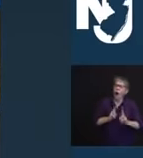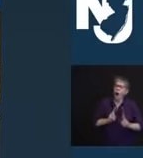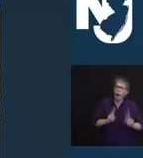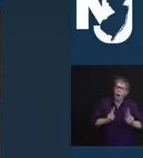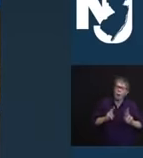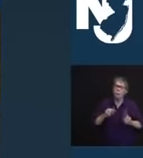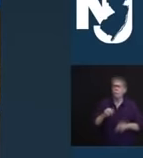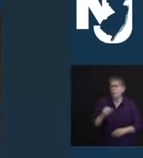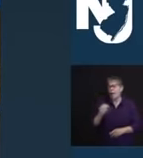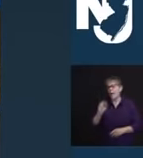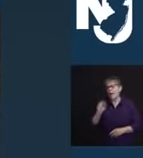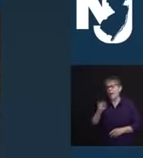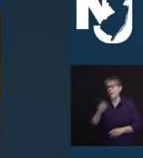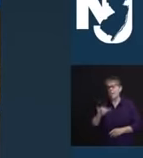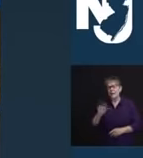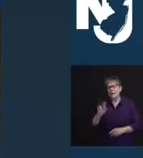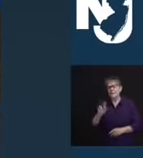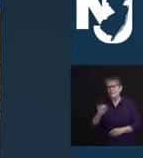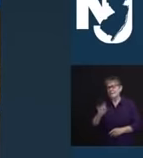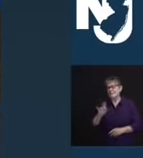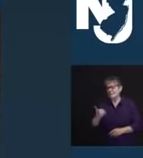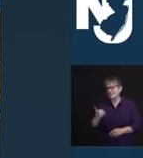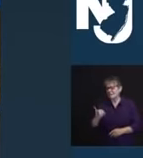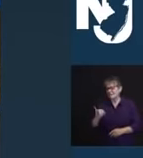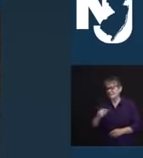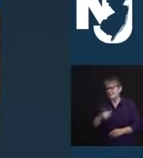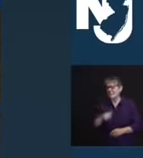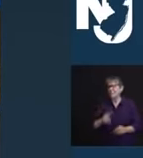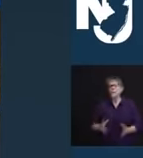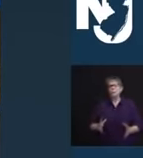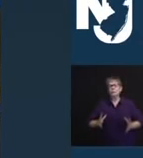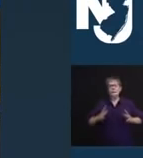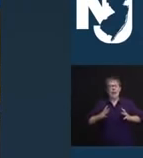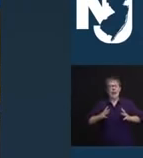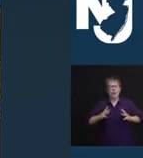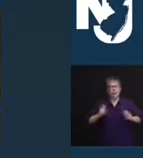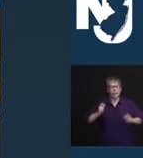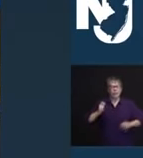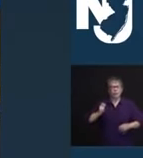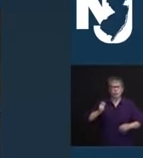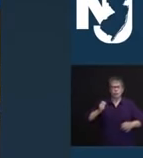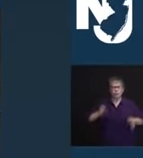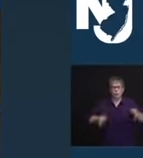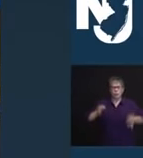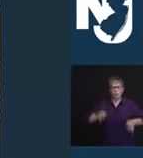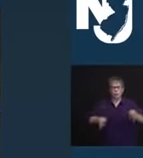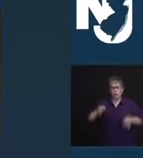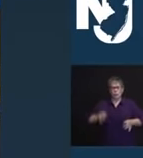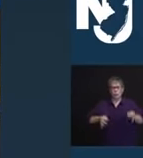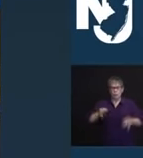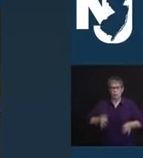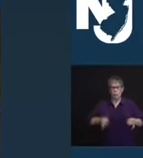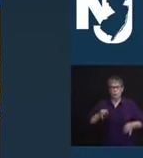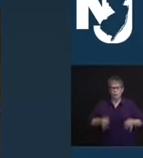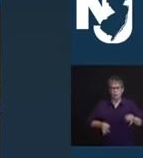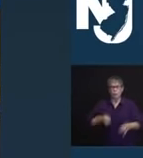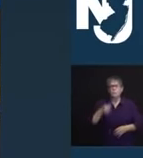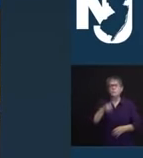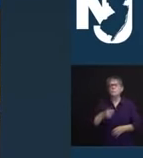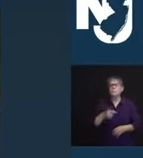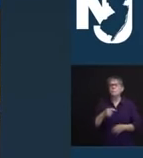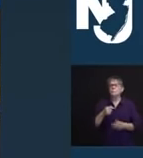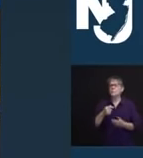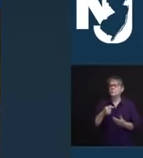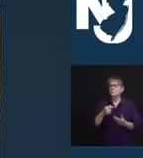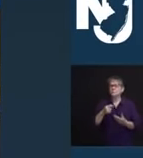New Jersey Workers' Compensation Court Judge Anthony Minetti. He's there on the left. Judge Minetti was a